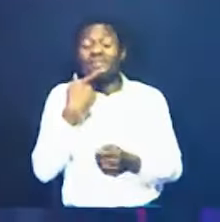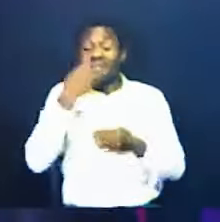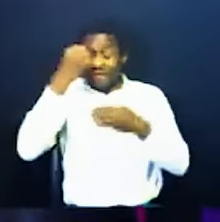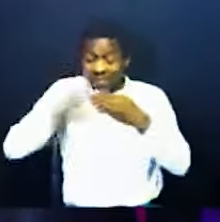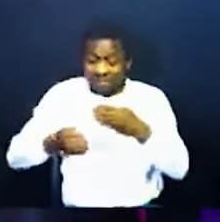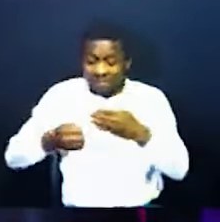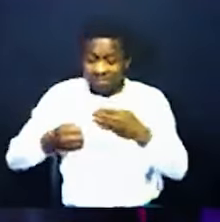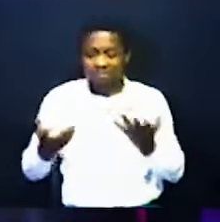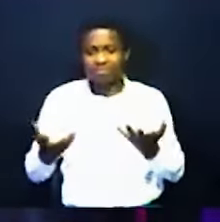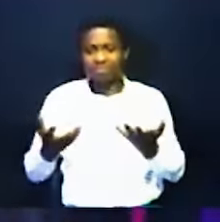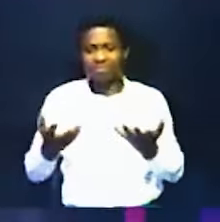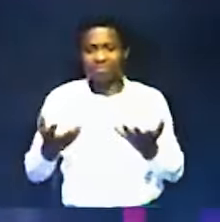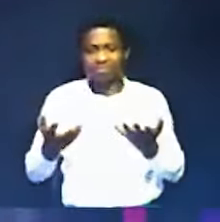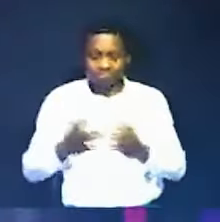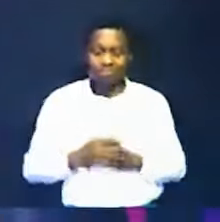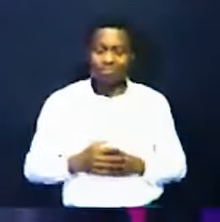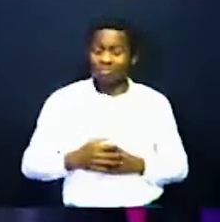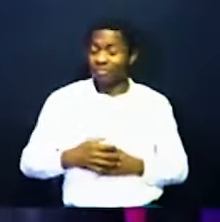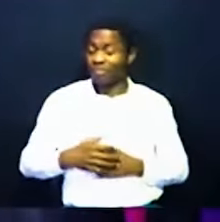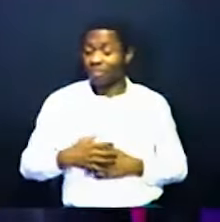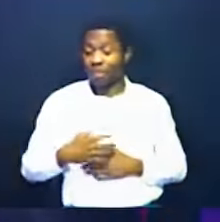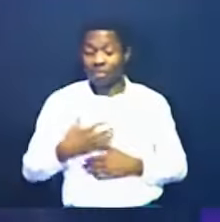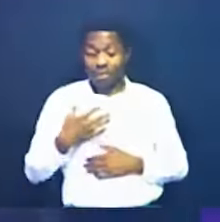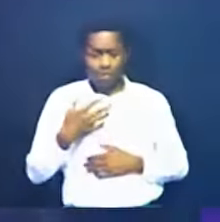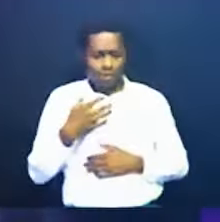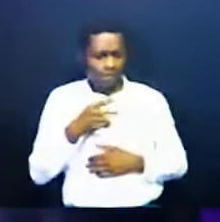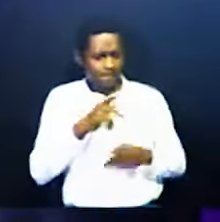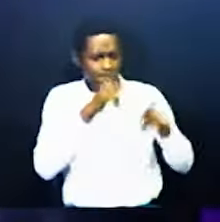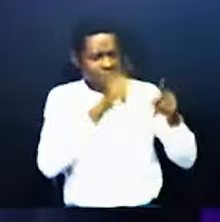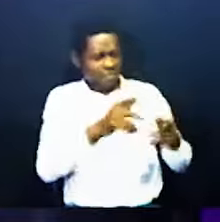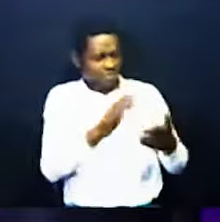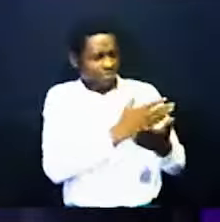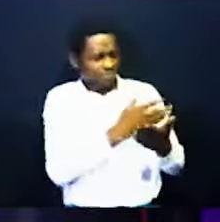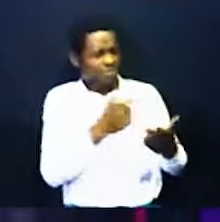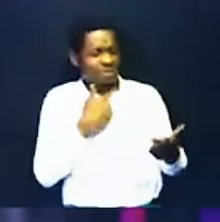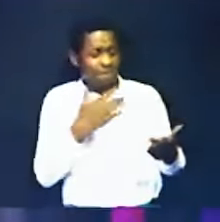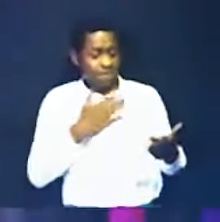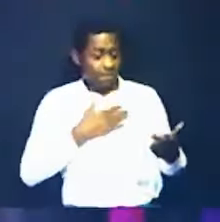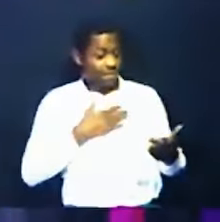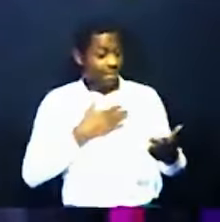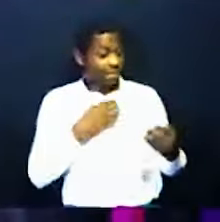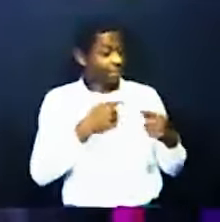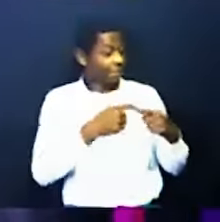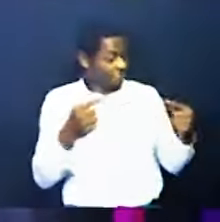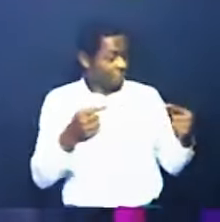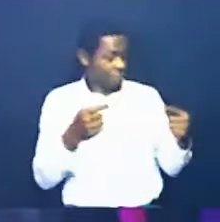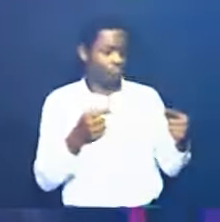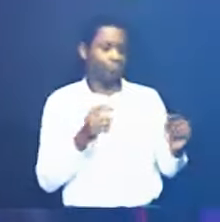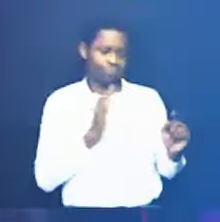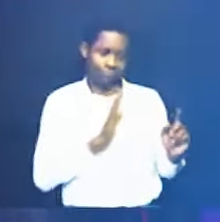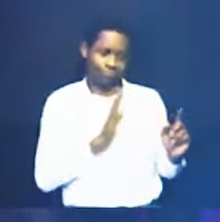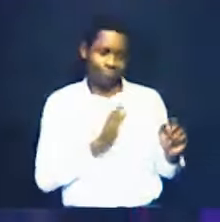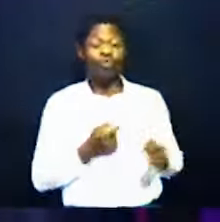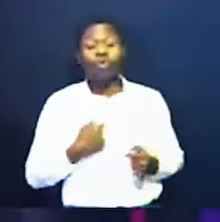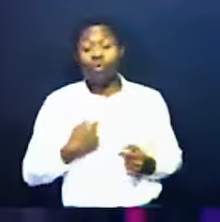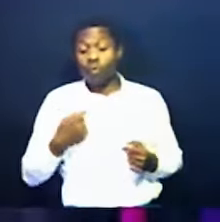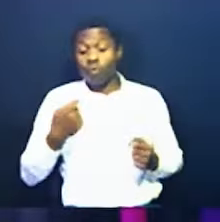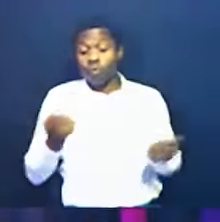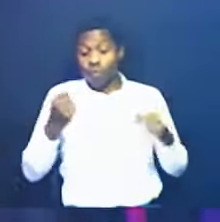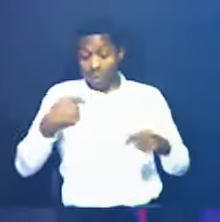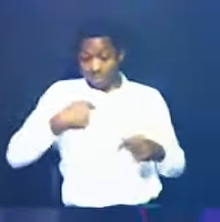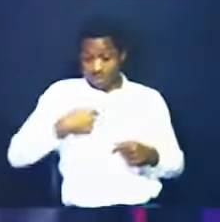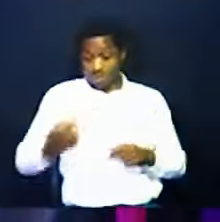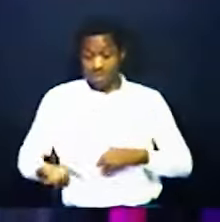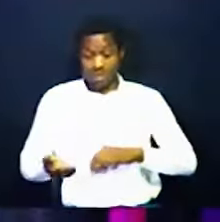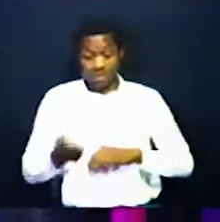when I fall, don't rejoice. Because I'll rise. Ojum to phone say me